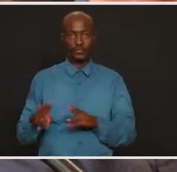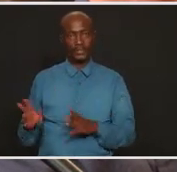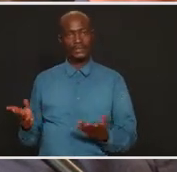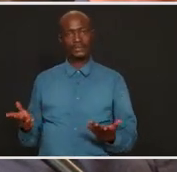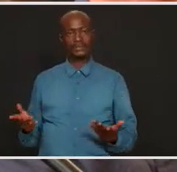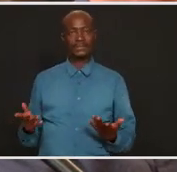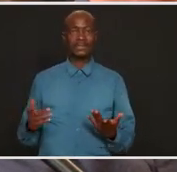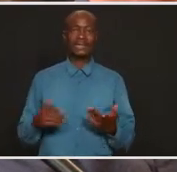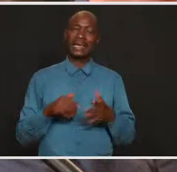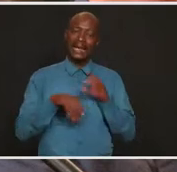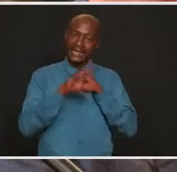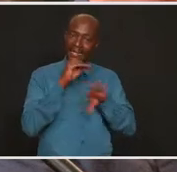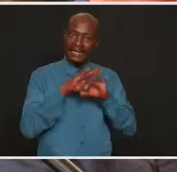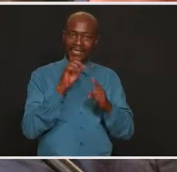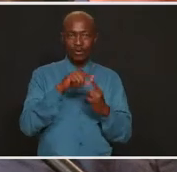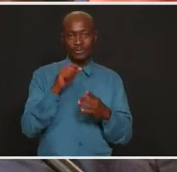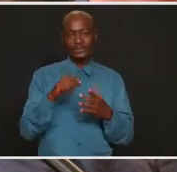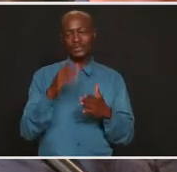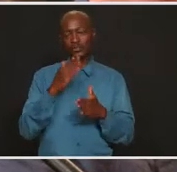children